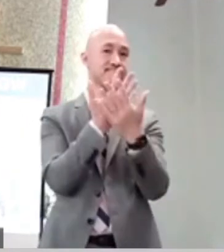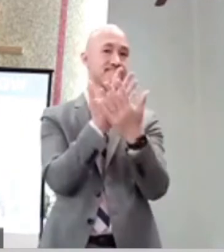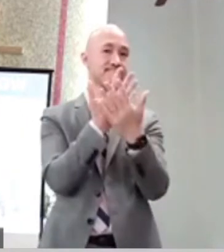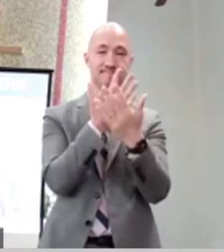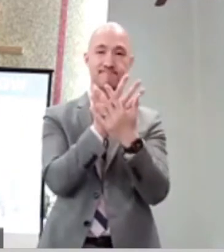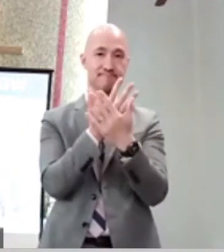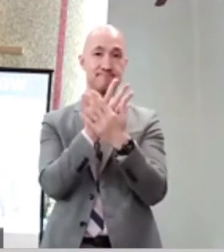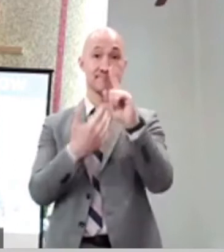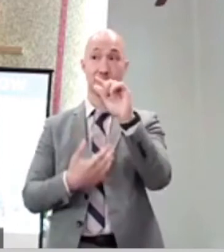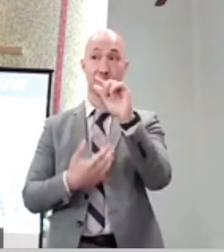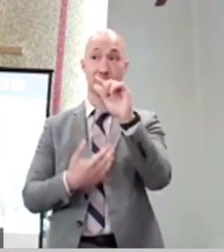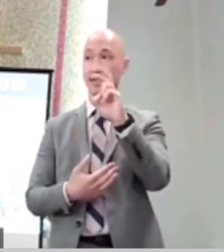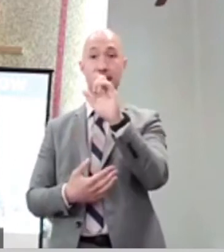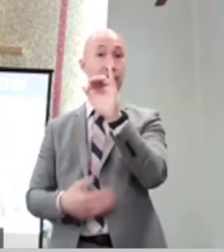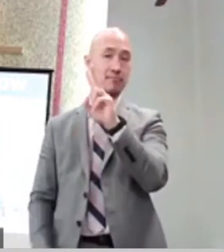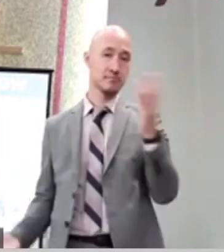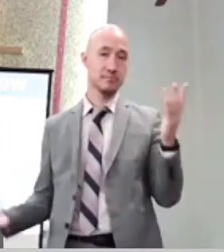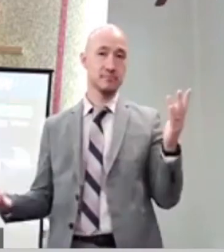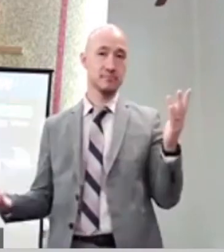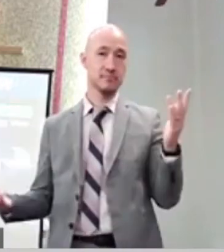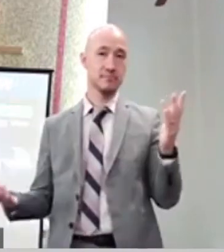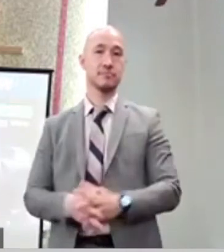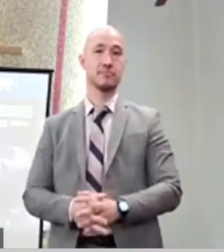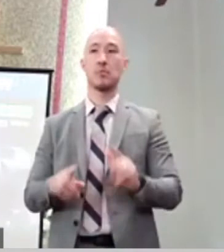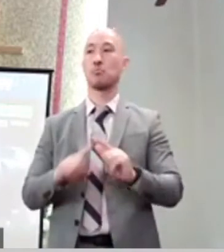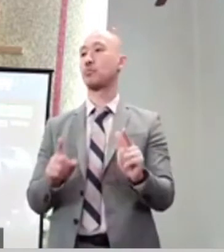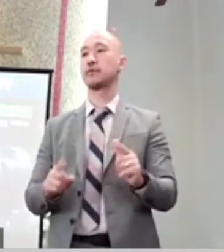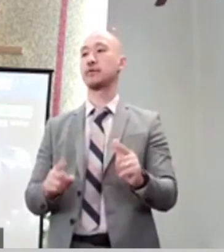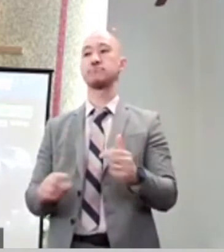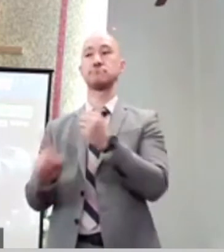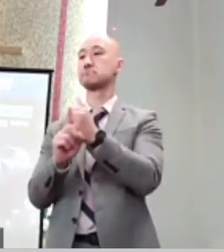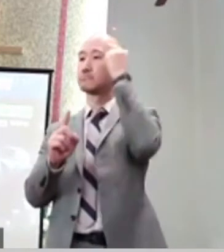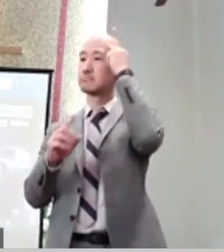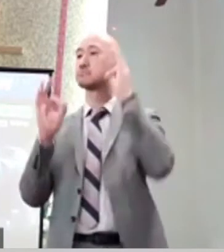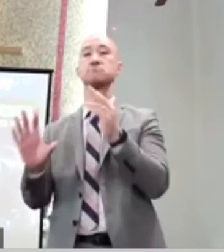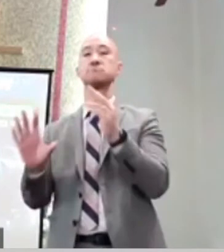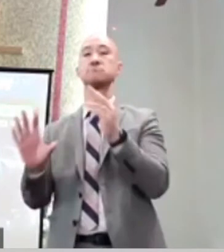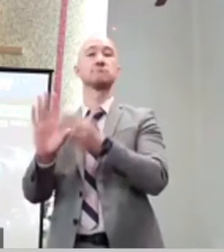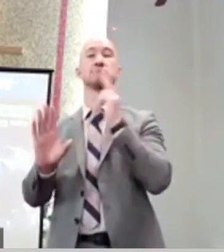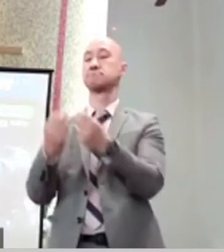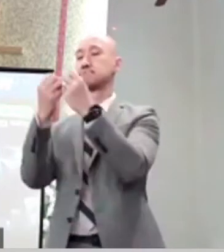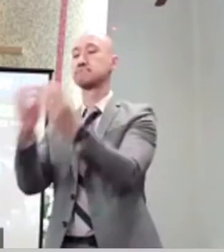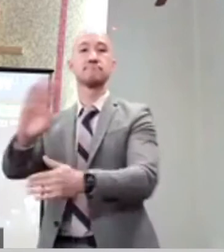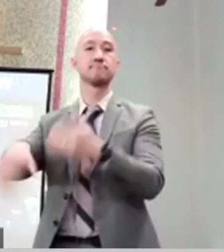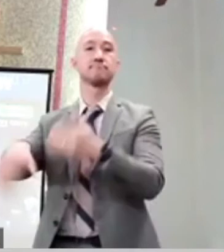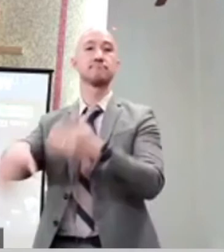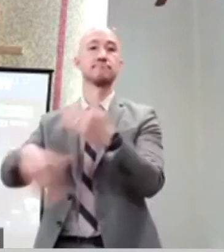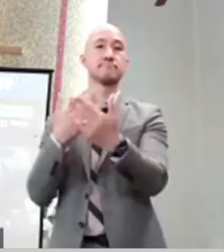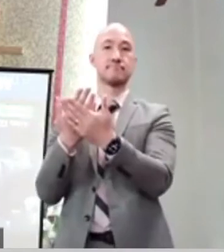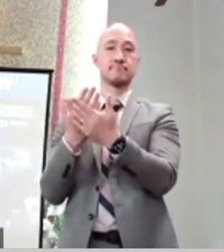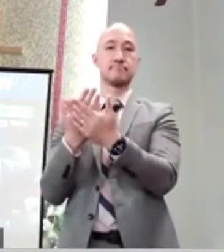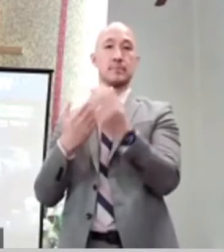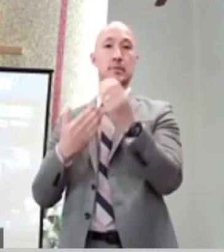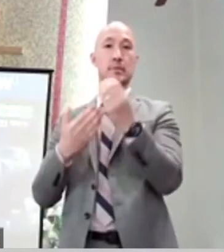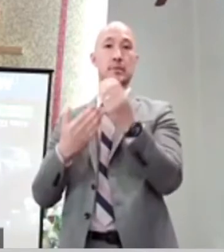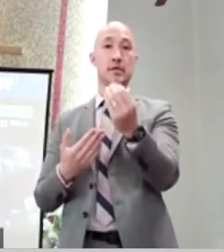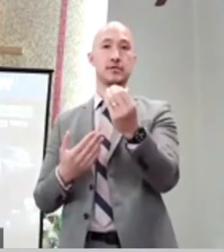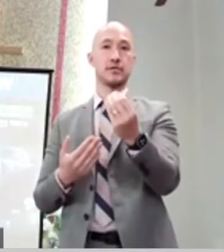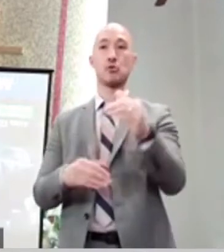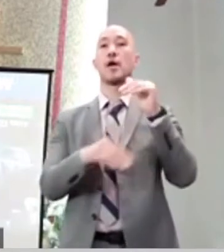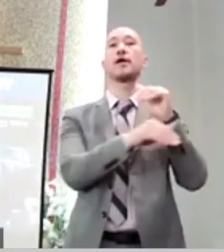this was a very dangerous thing he did, but he did it anyway. And so he held a large reception at his home